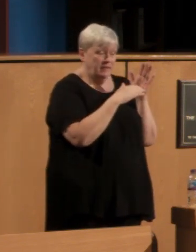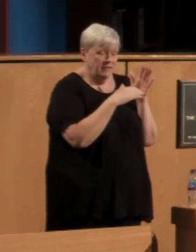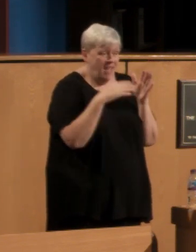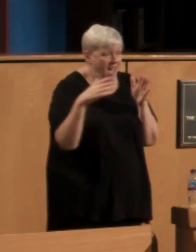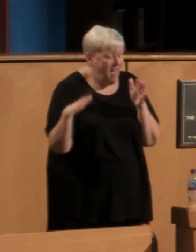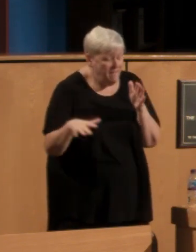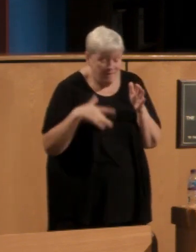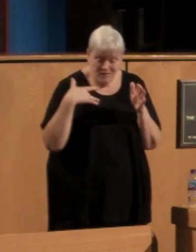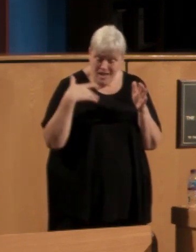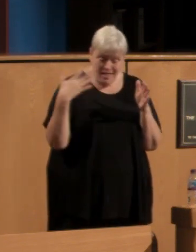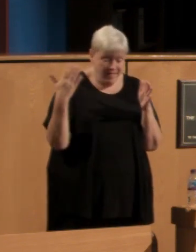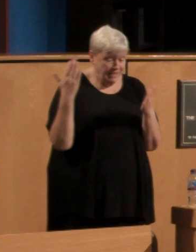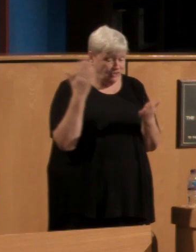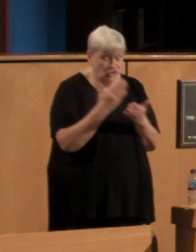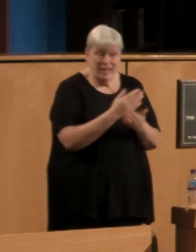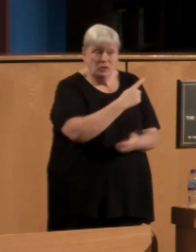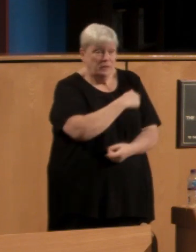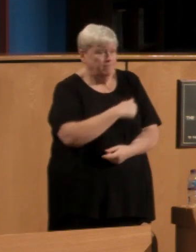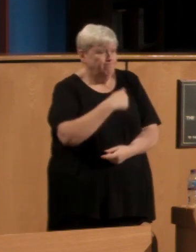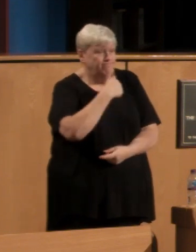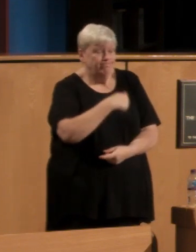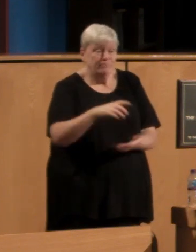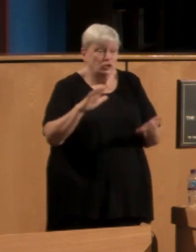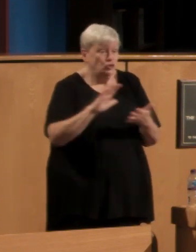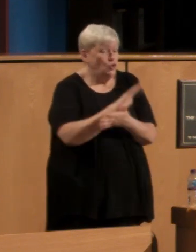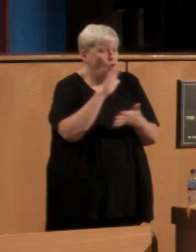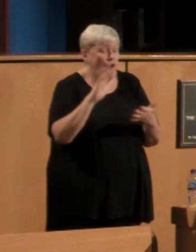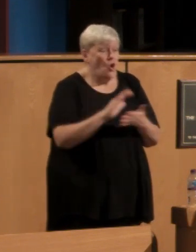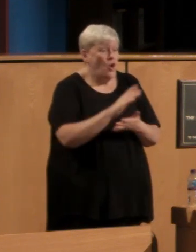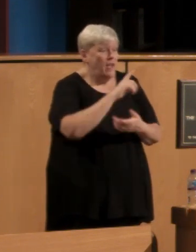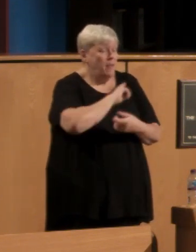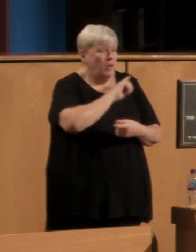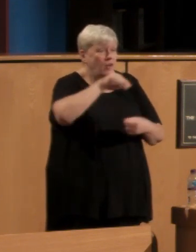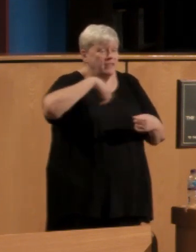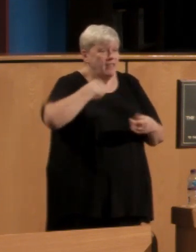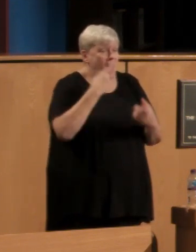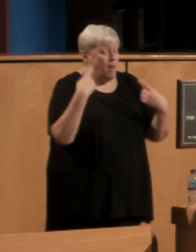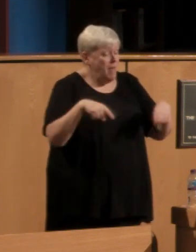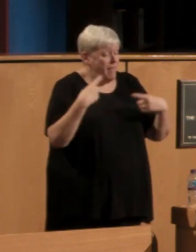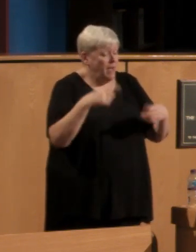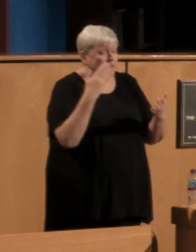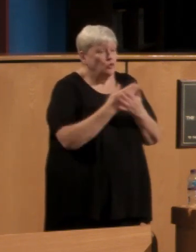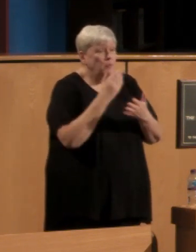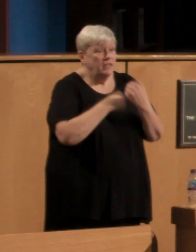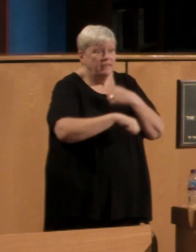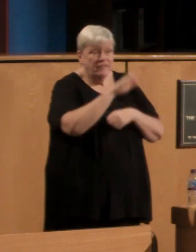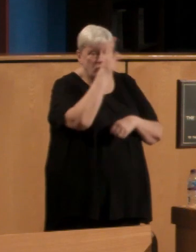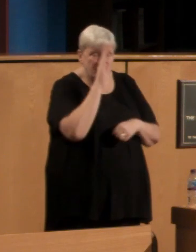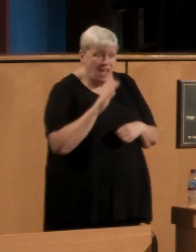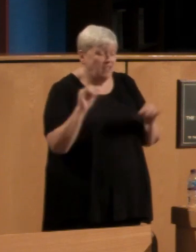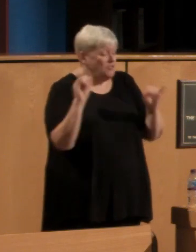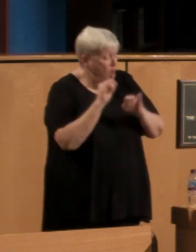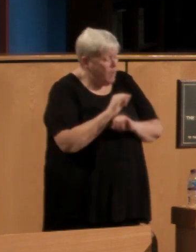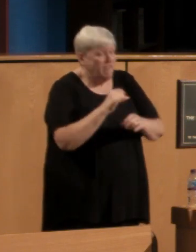genuine joy, because it exists in a space where I am also allowed to be very, very sad and very, very horrified and very,